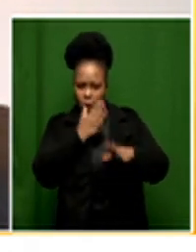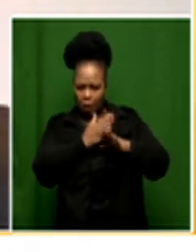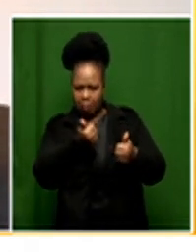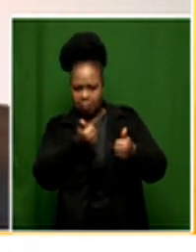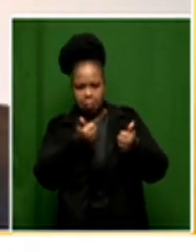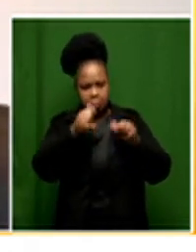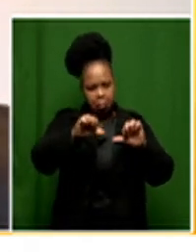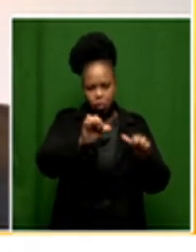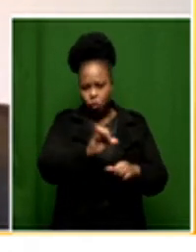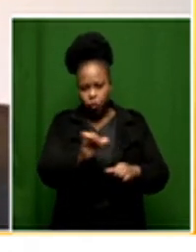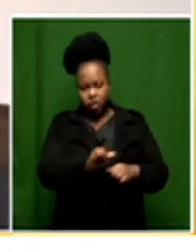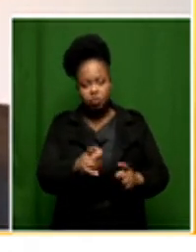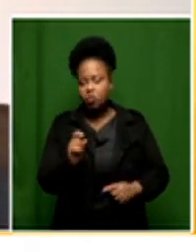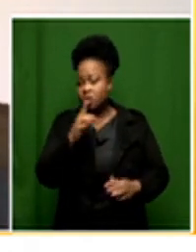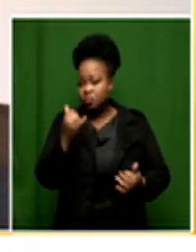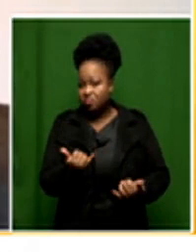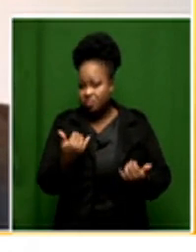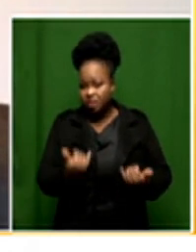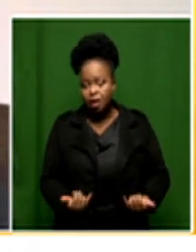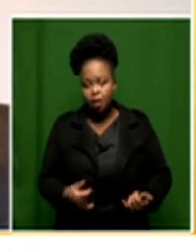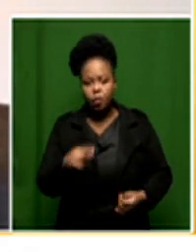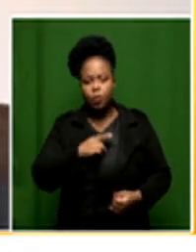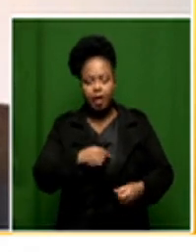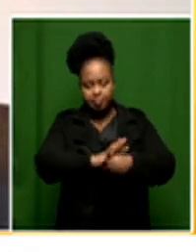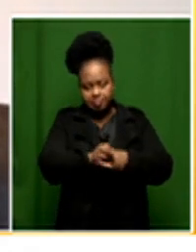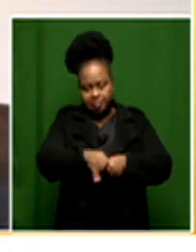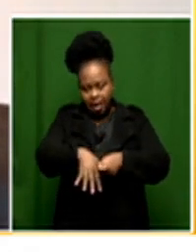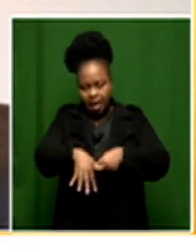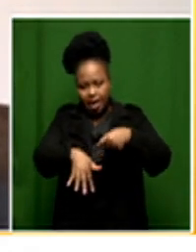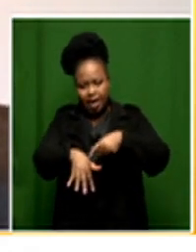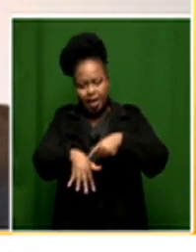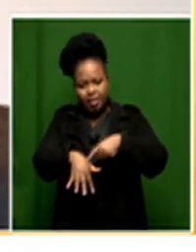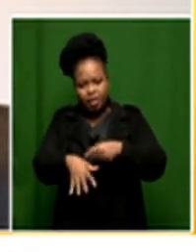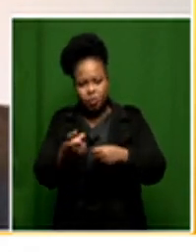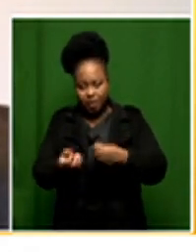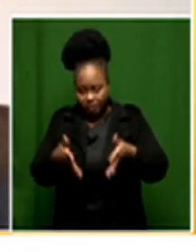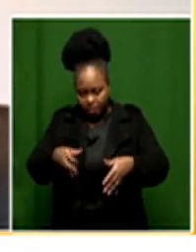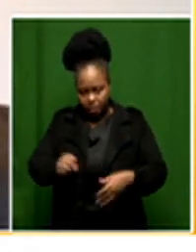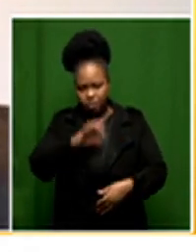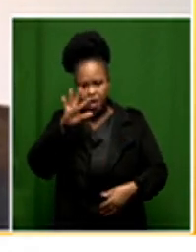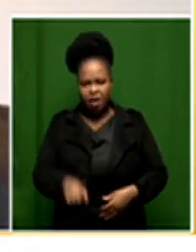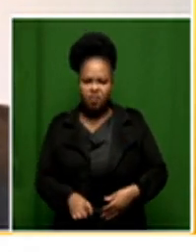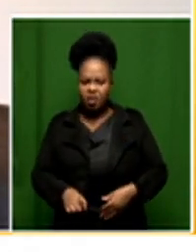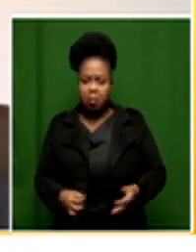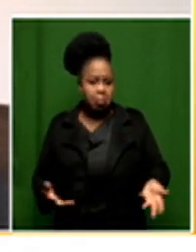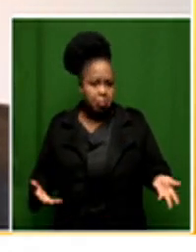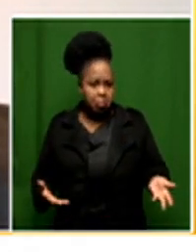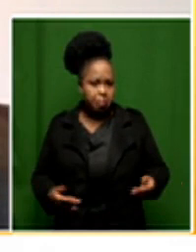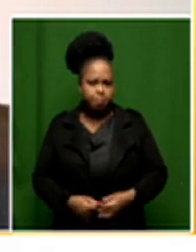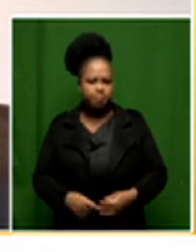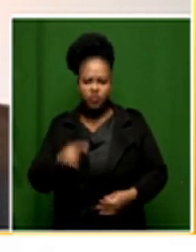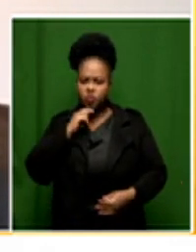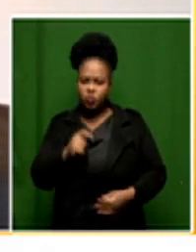be effective. So the question has arisen, given this new variant that has developed in South Africa, whether